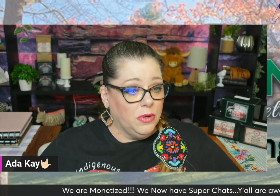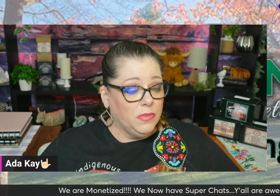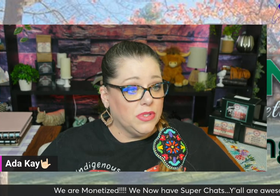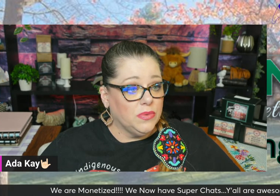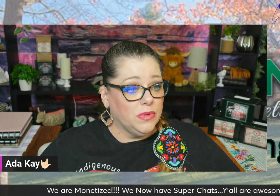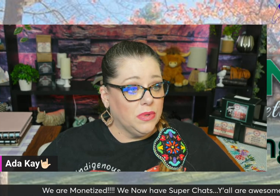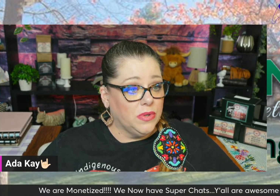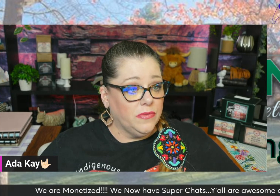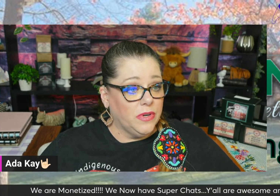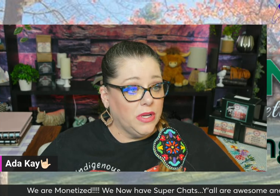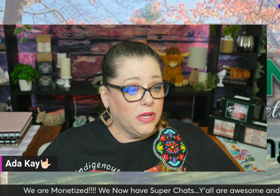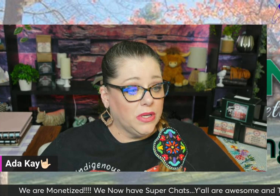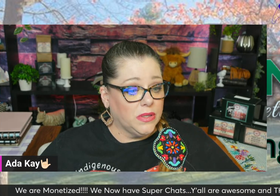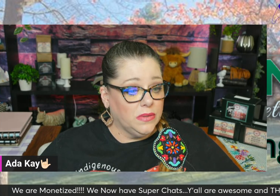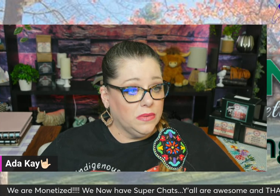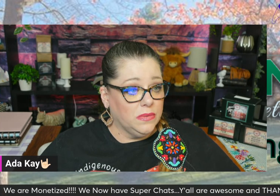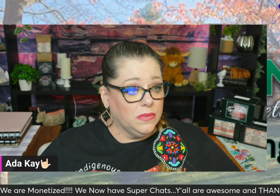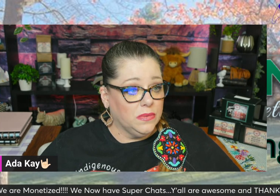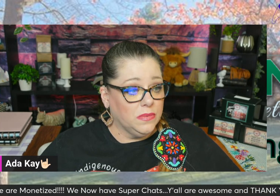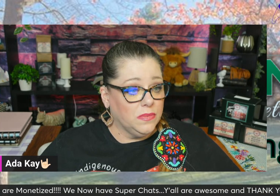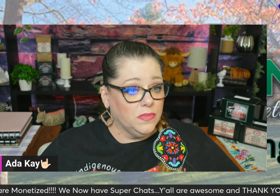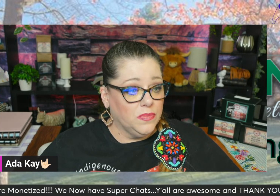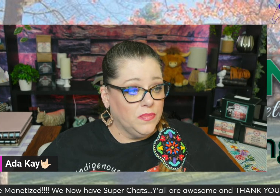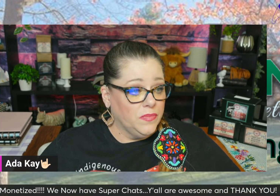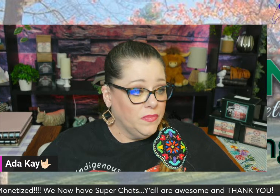Come on, mystery recovery addict.